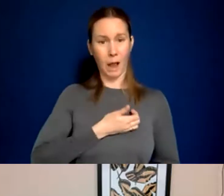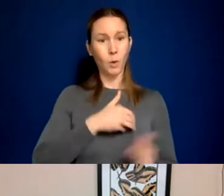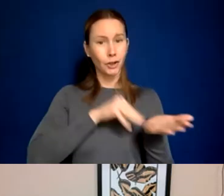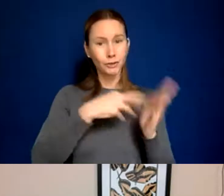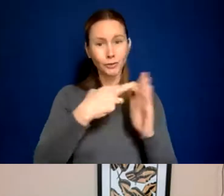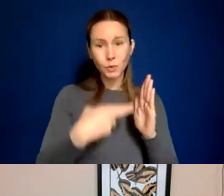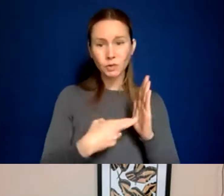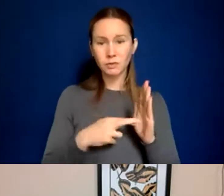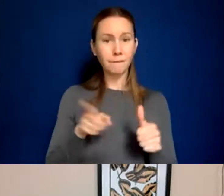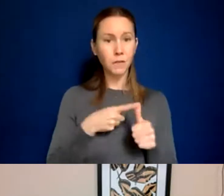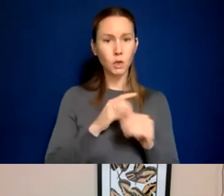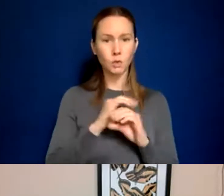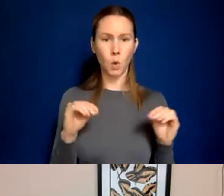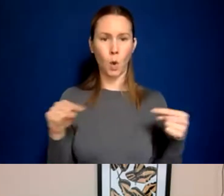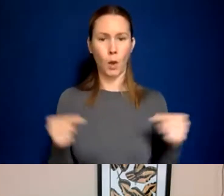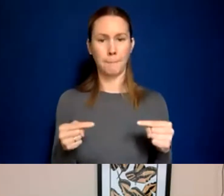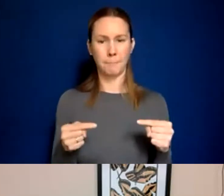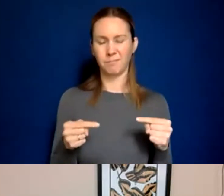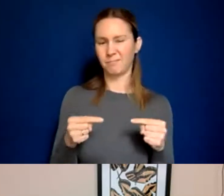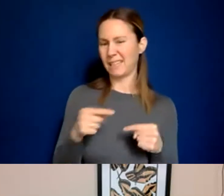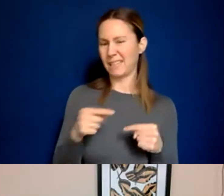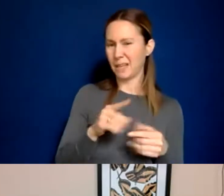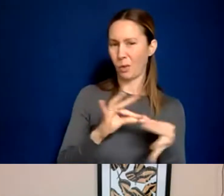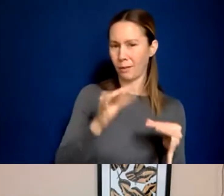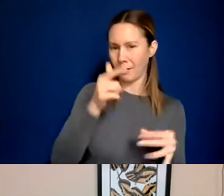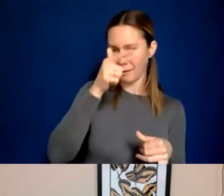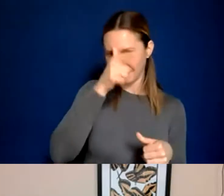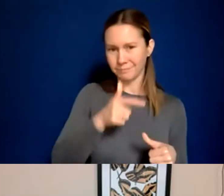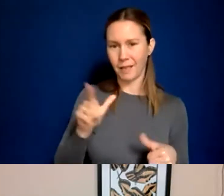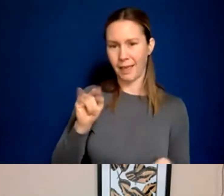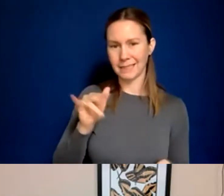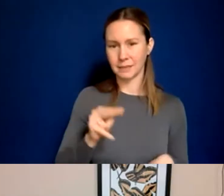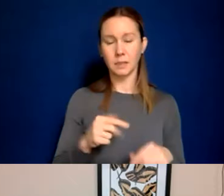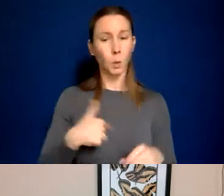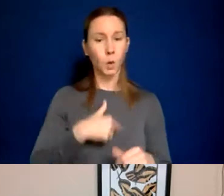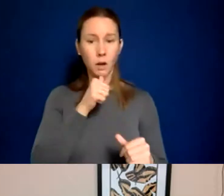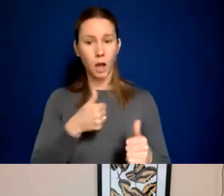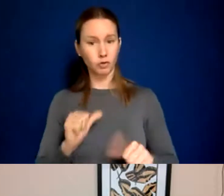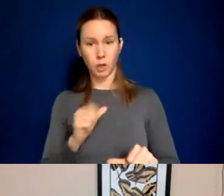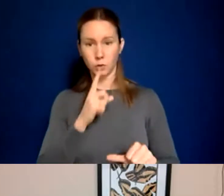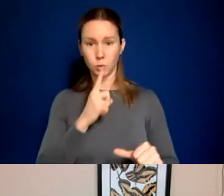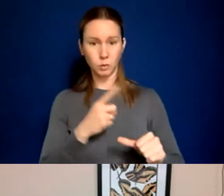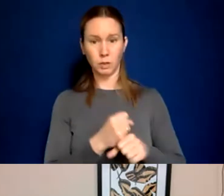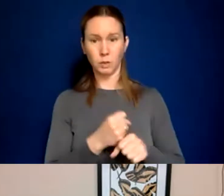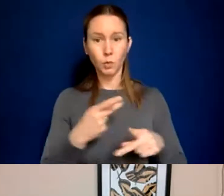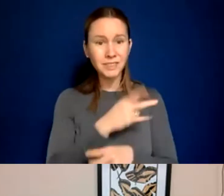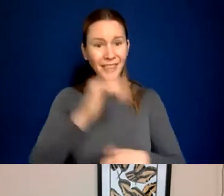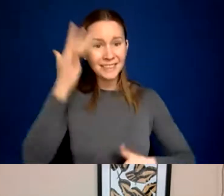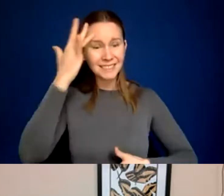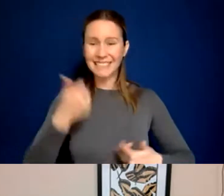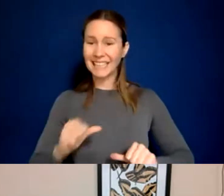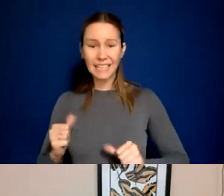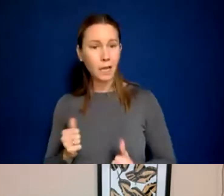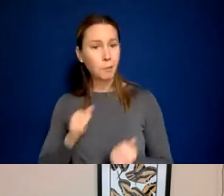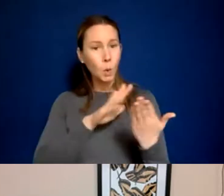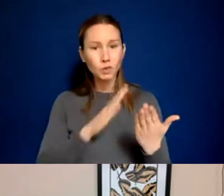to modify the course of the disease, but any intervention that we are bringing should